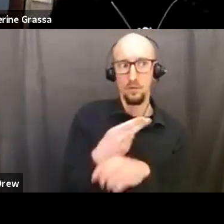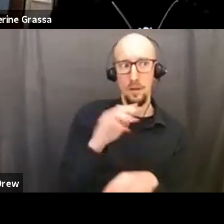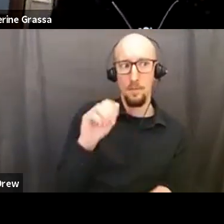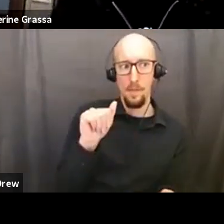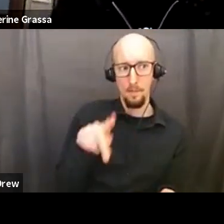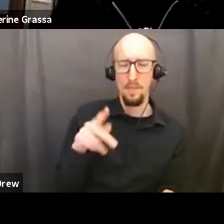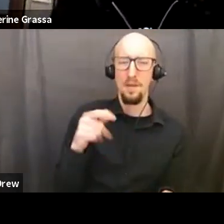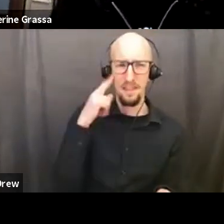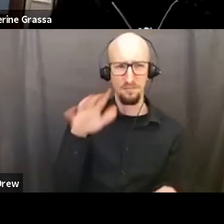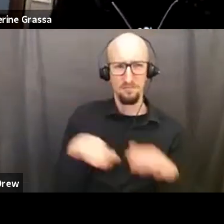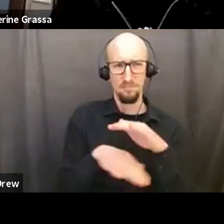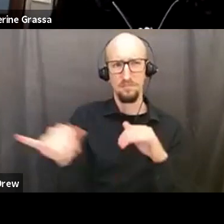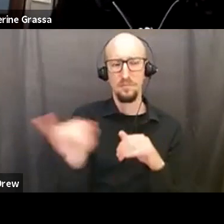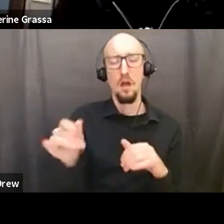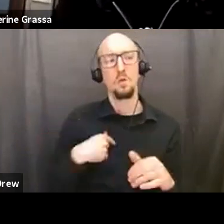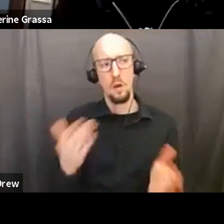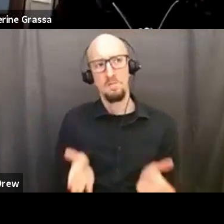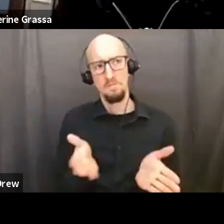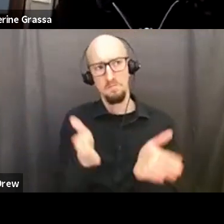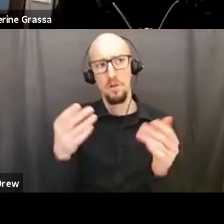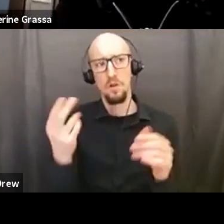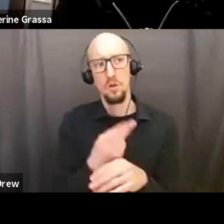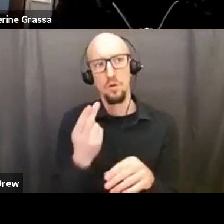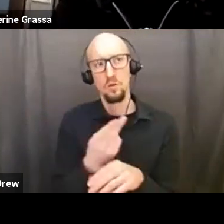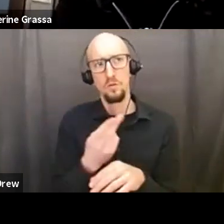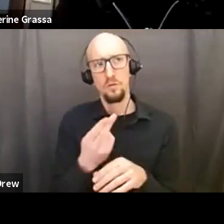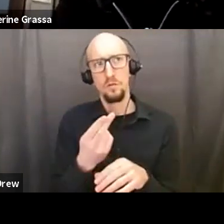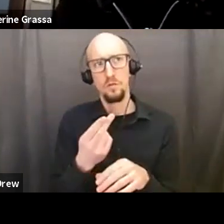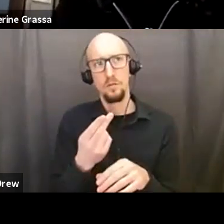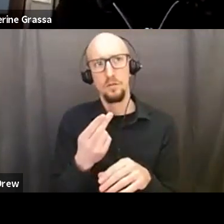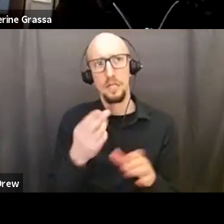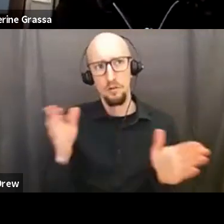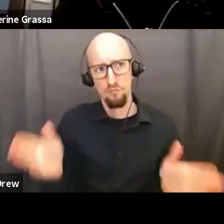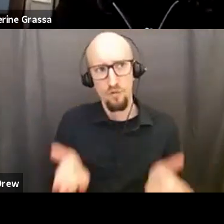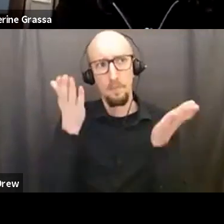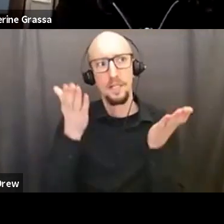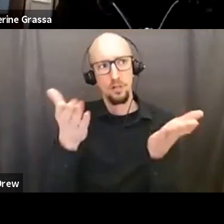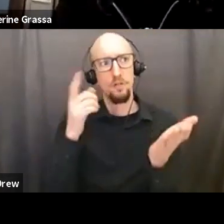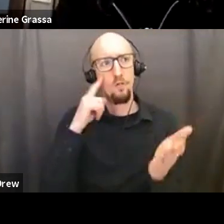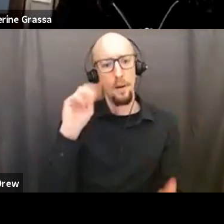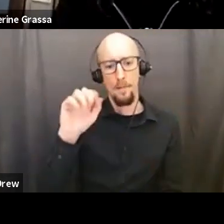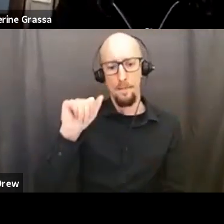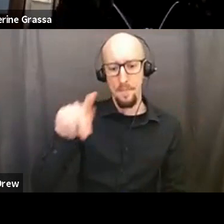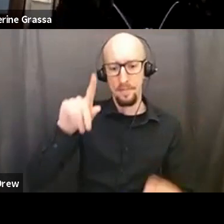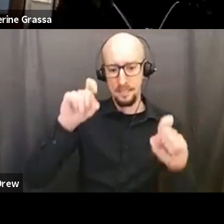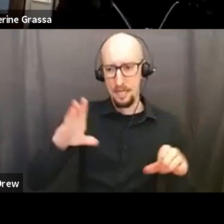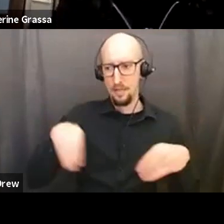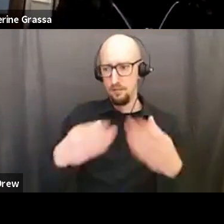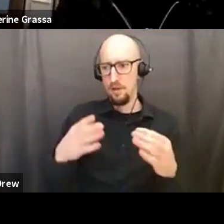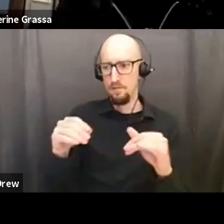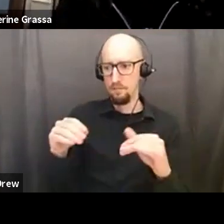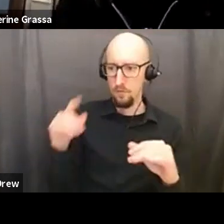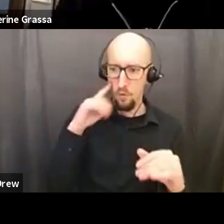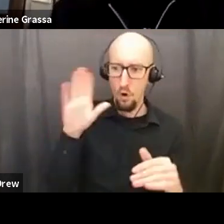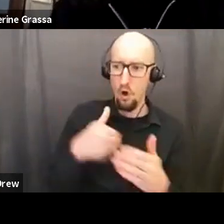you listen to experts, make the MAP test accessible to all the students, provide more guidance and tutoring to